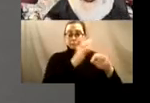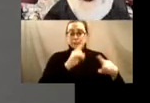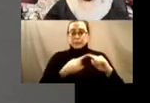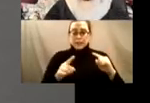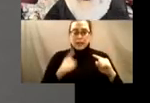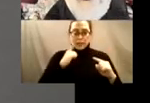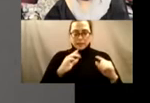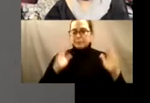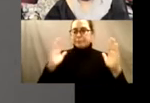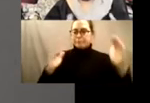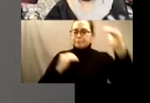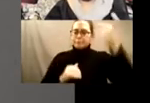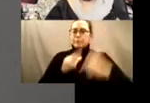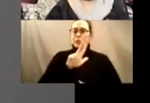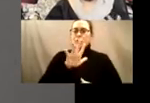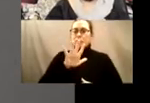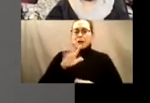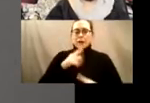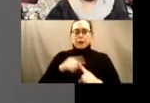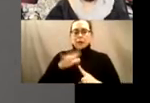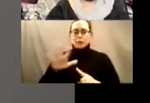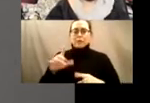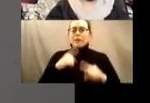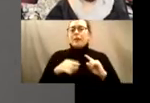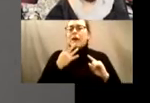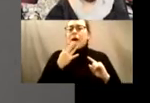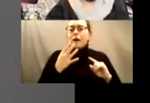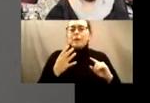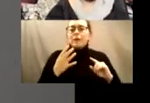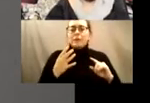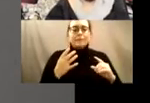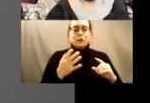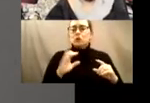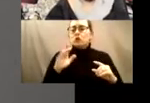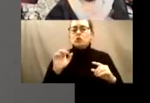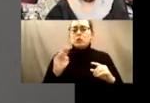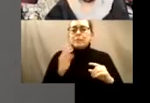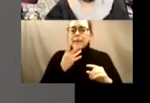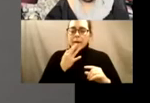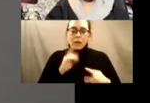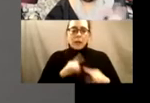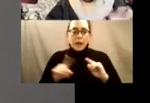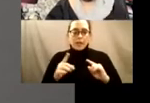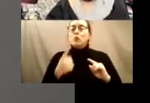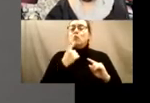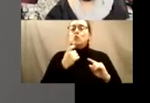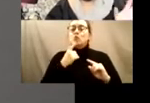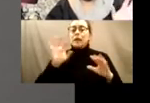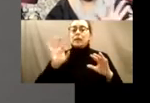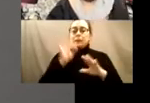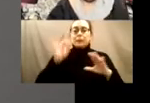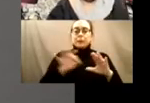by 35 inches, and it's that cream colored white muslin. And then there is stitching all in red, different shades of